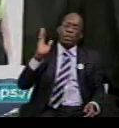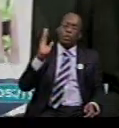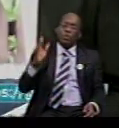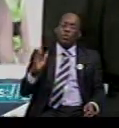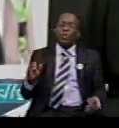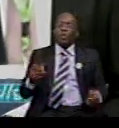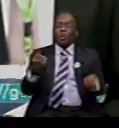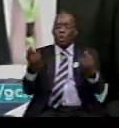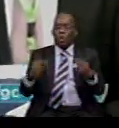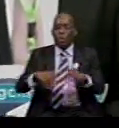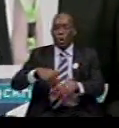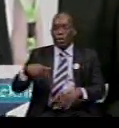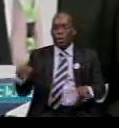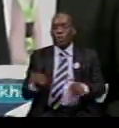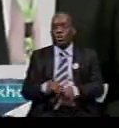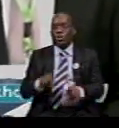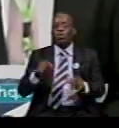God,